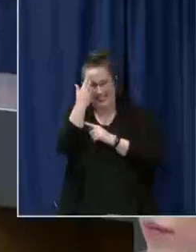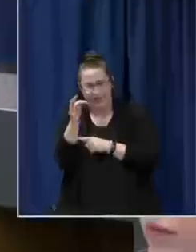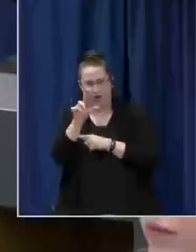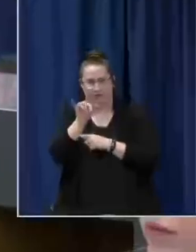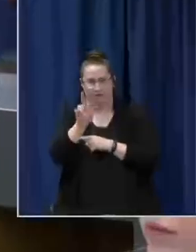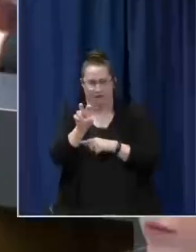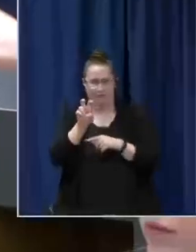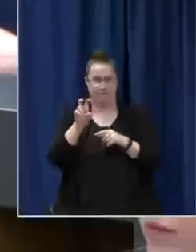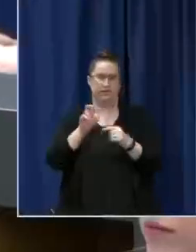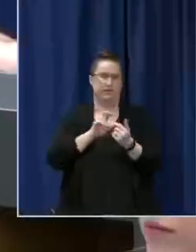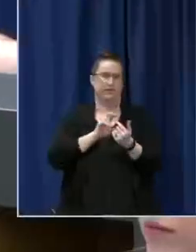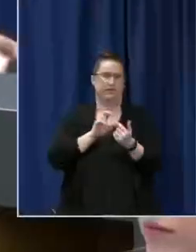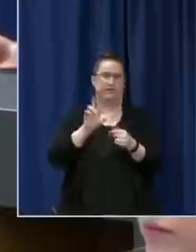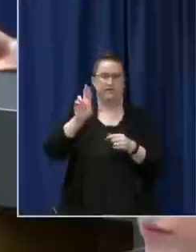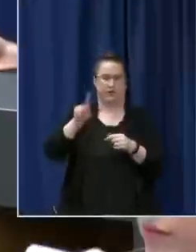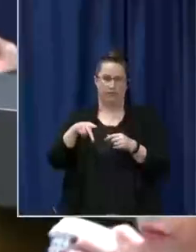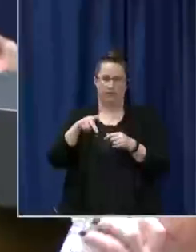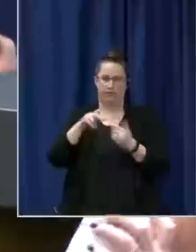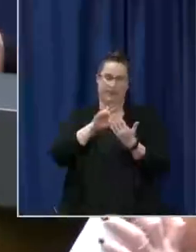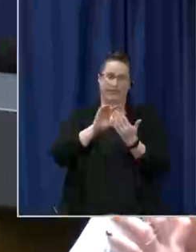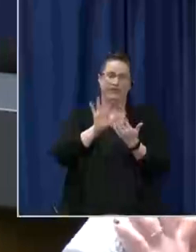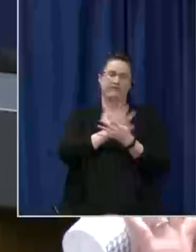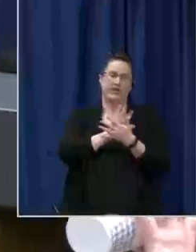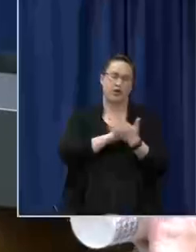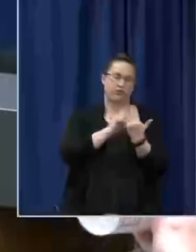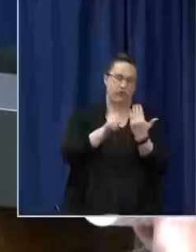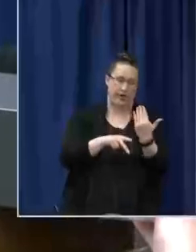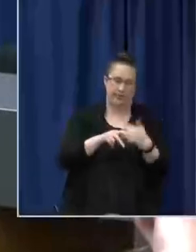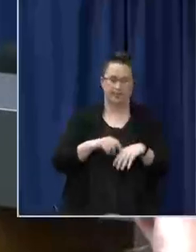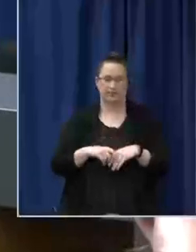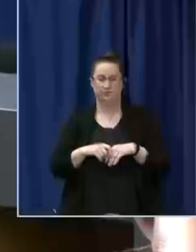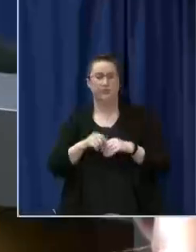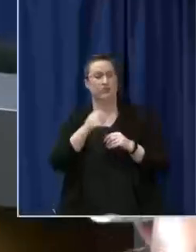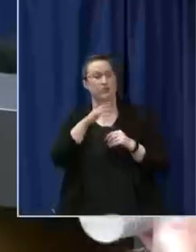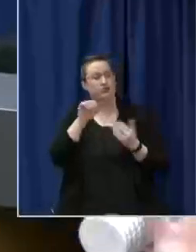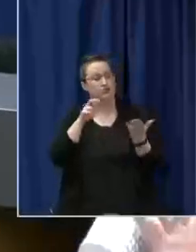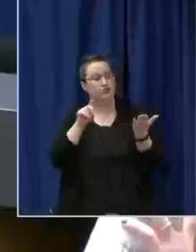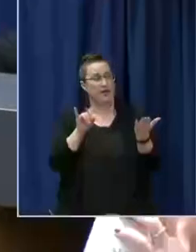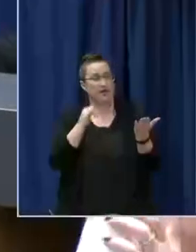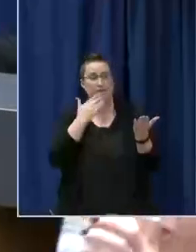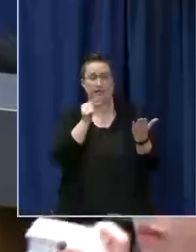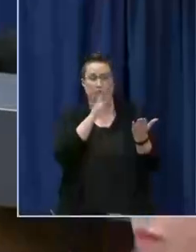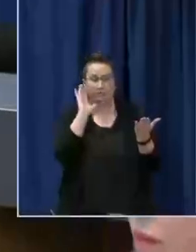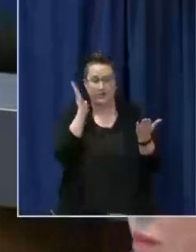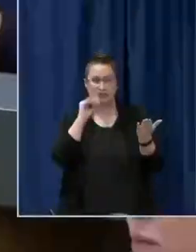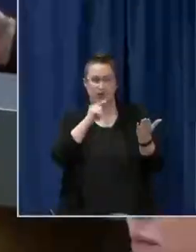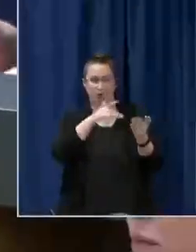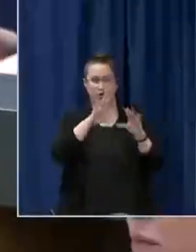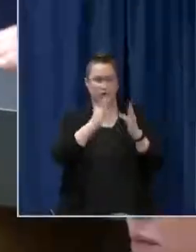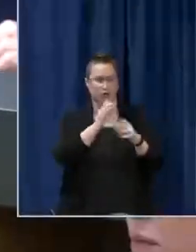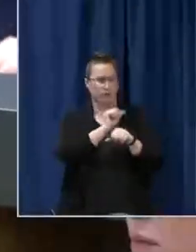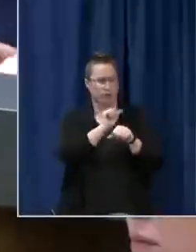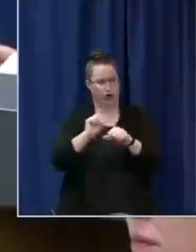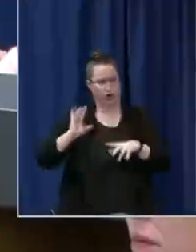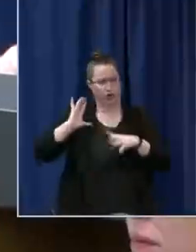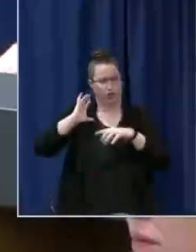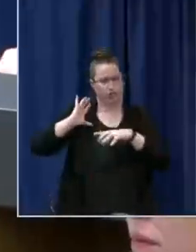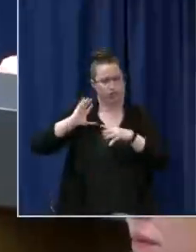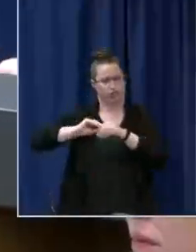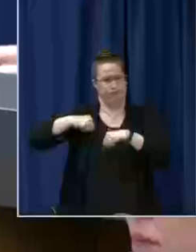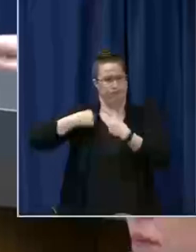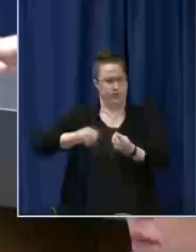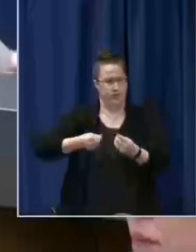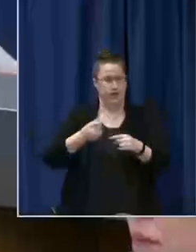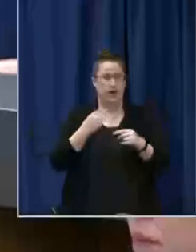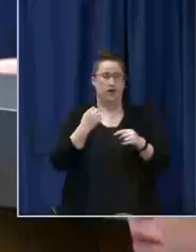video programming. So, Shadi, thank you for your group, your presentation, and your group's work up to this point.